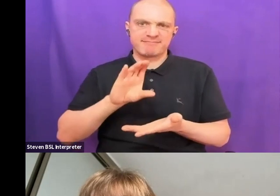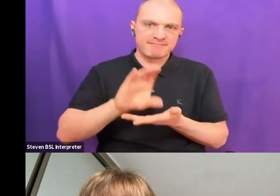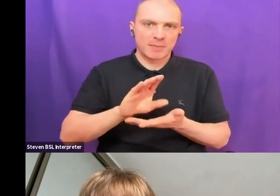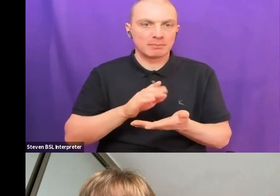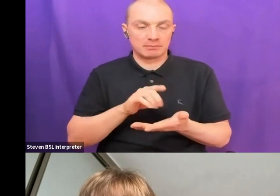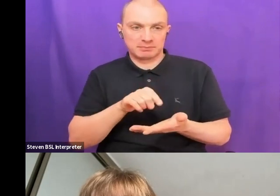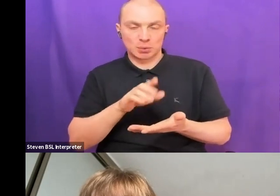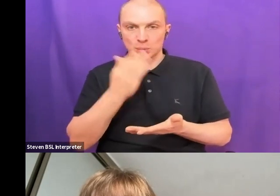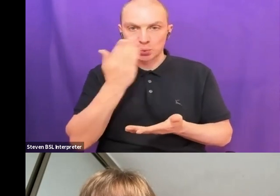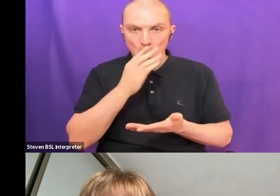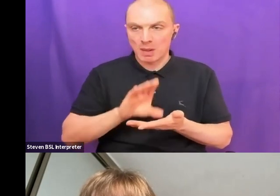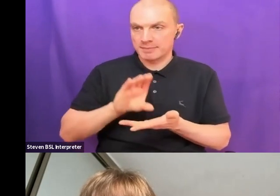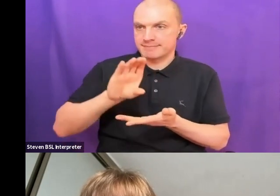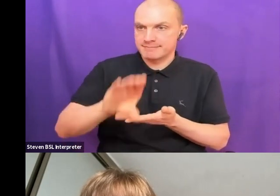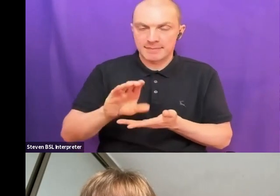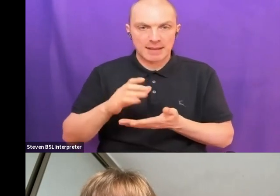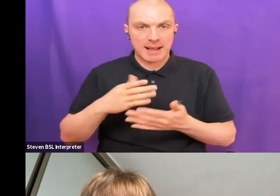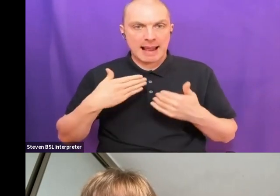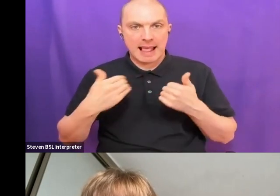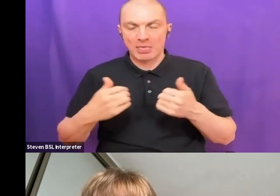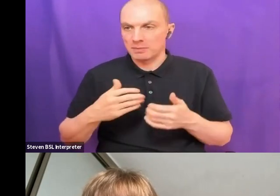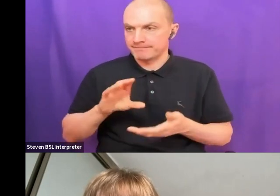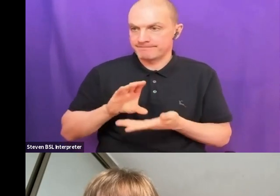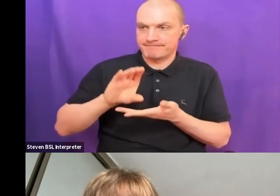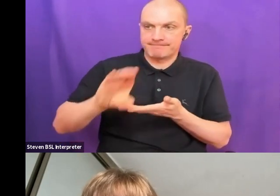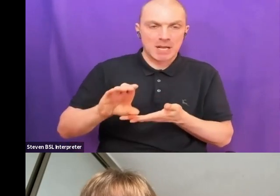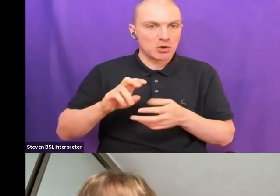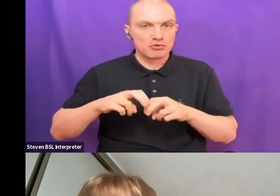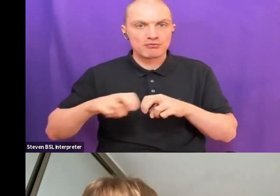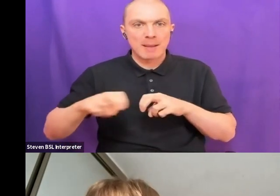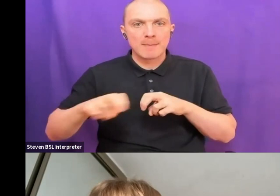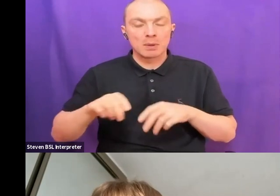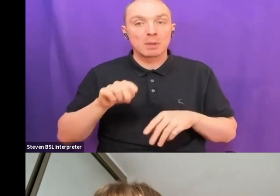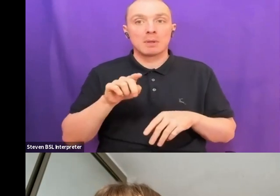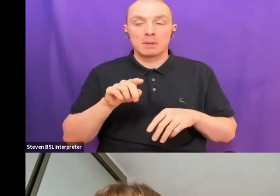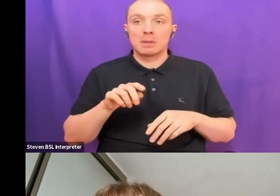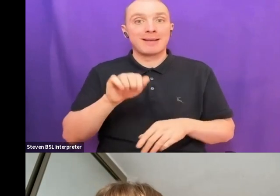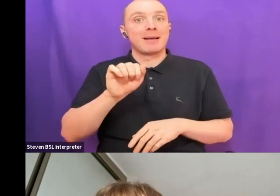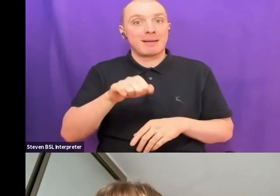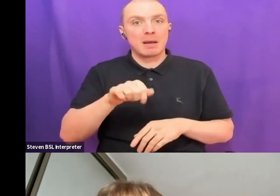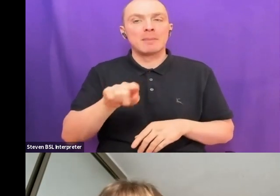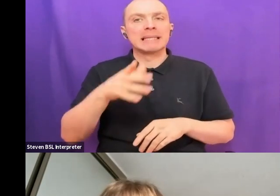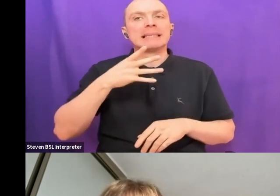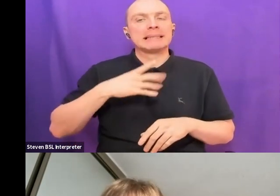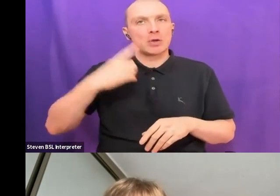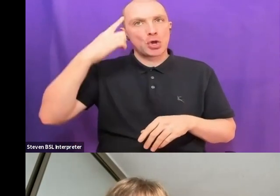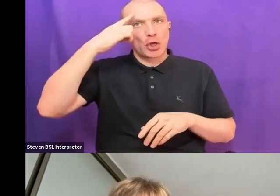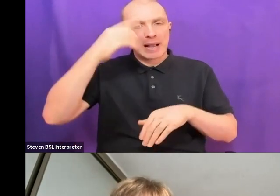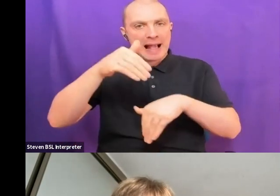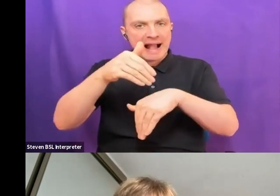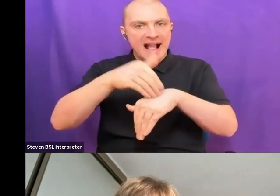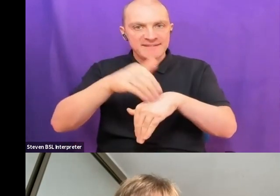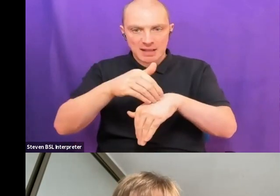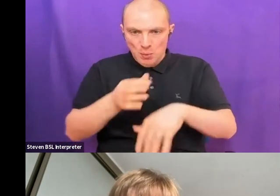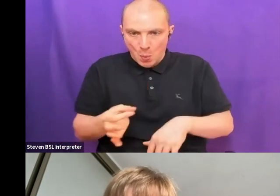health, through transport, through whatever it may be, actually thinks about the impact it has on local places and how it engages with local